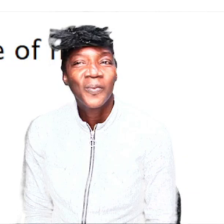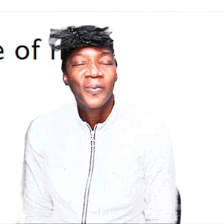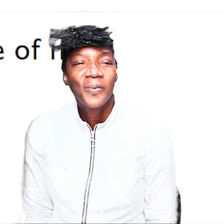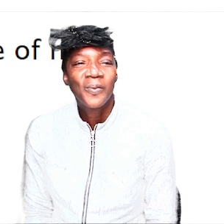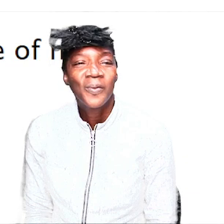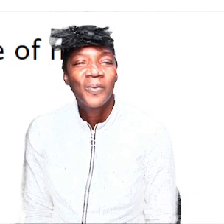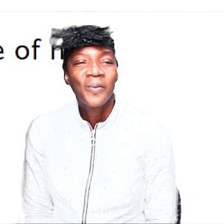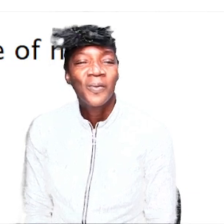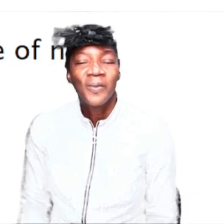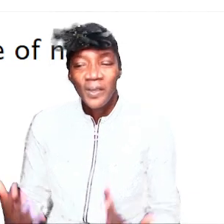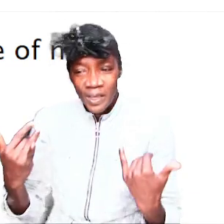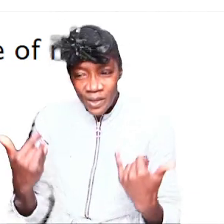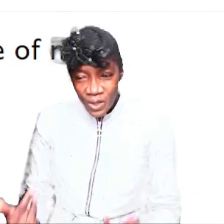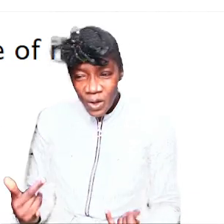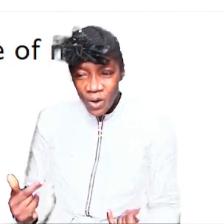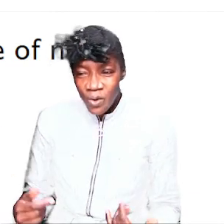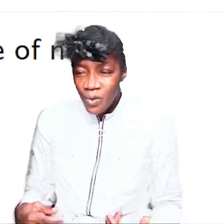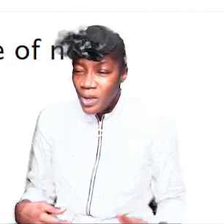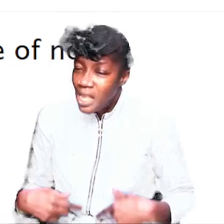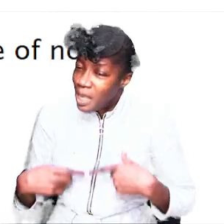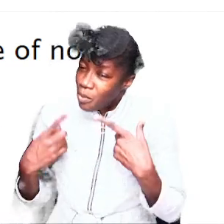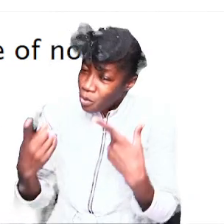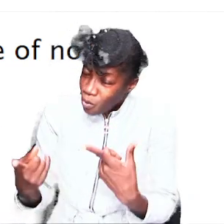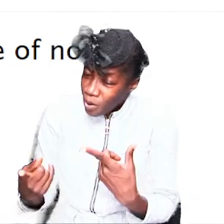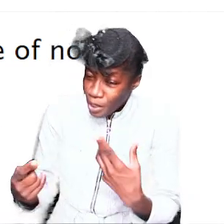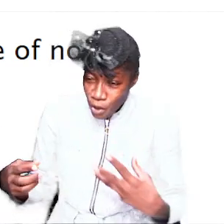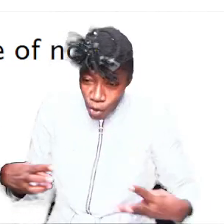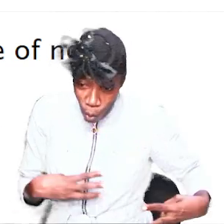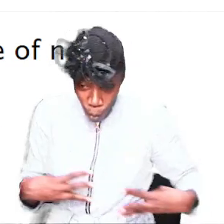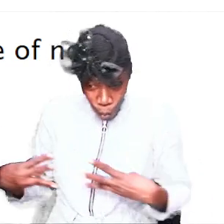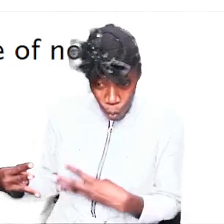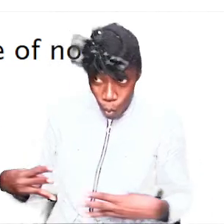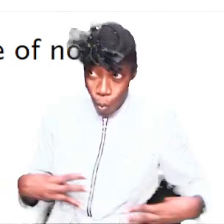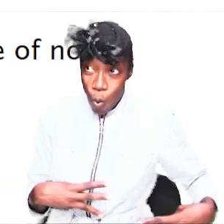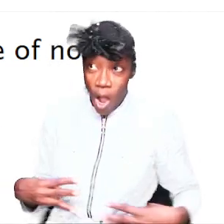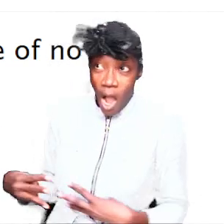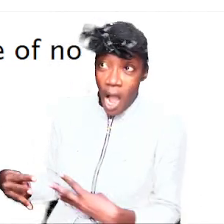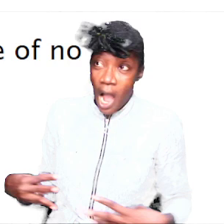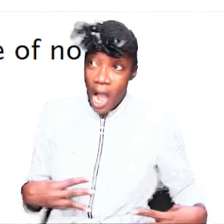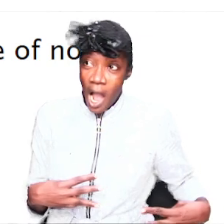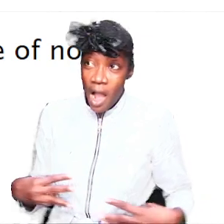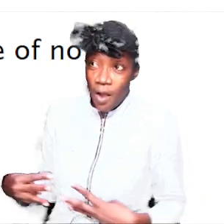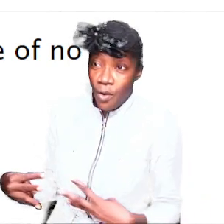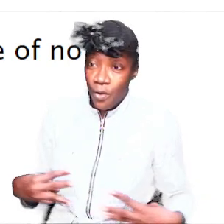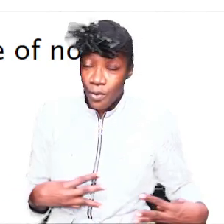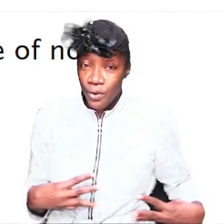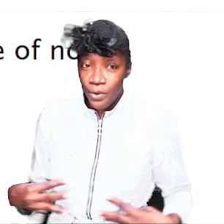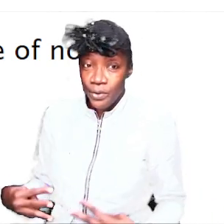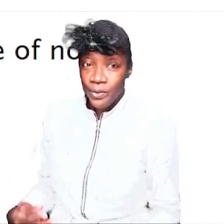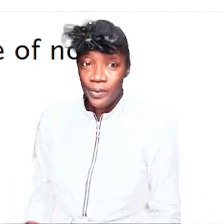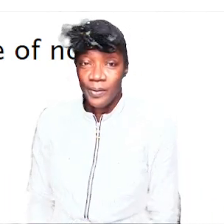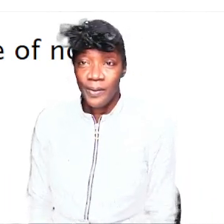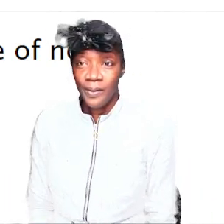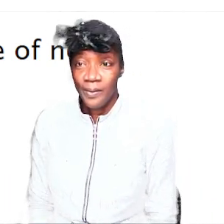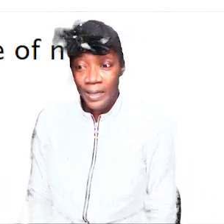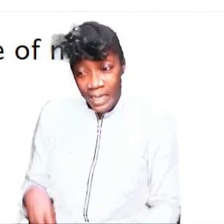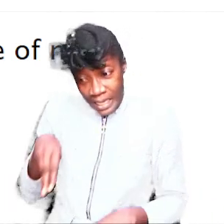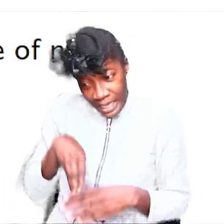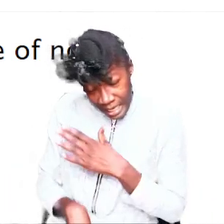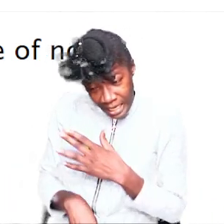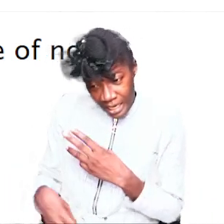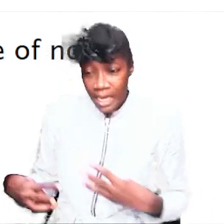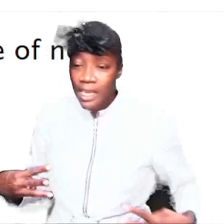he was going into battle. As a matter of fact, he was now in the battle. He was now in